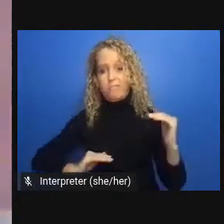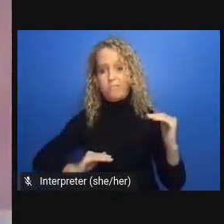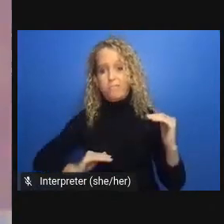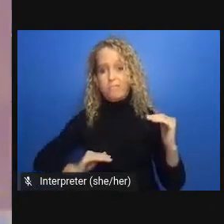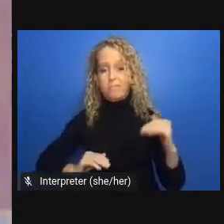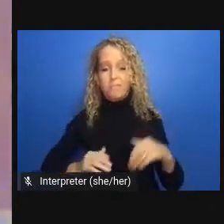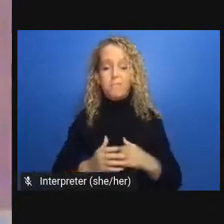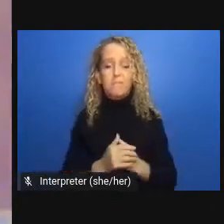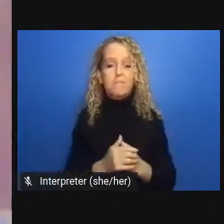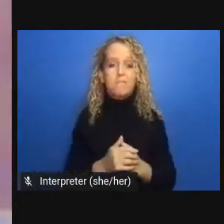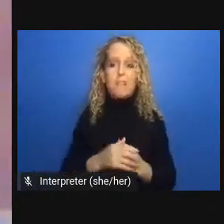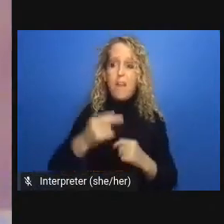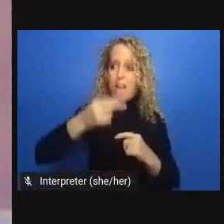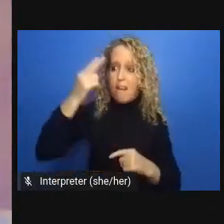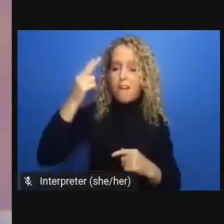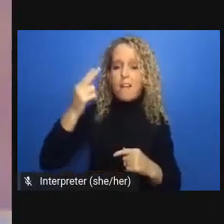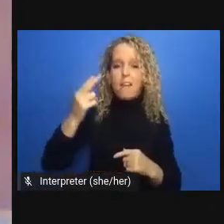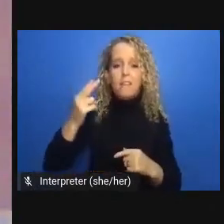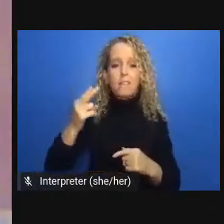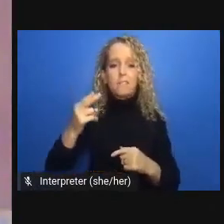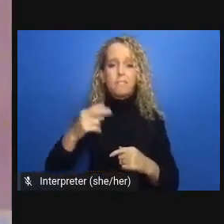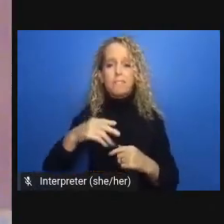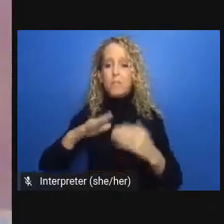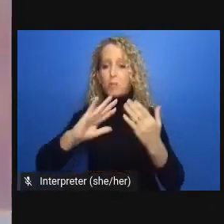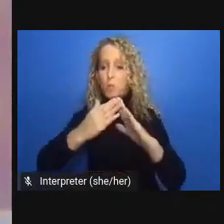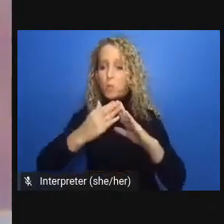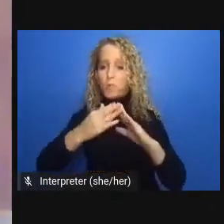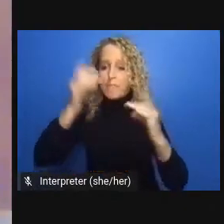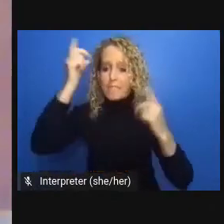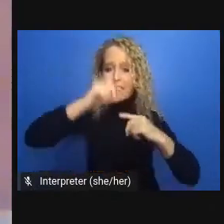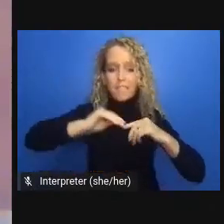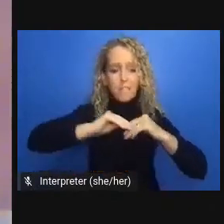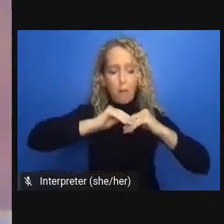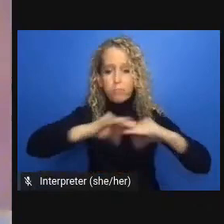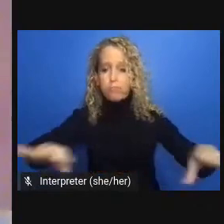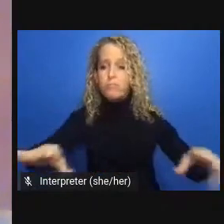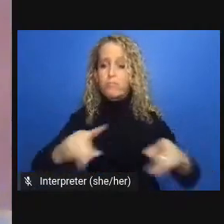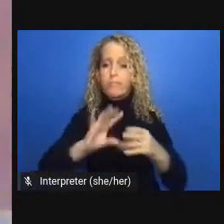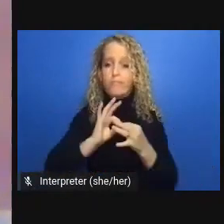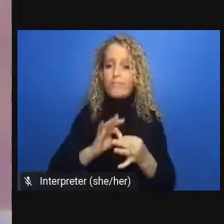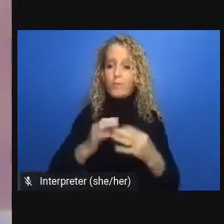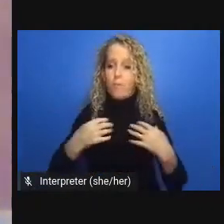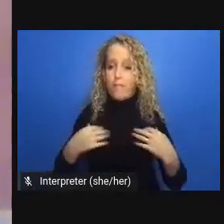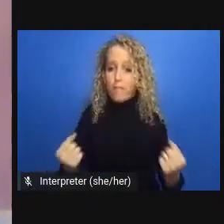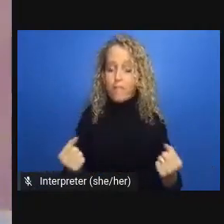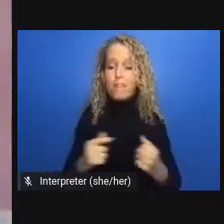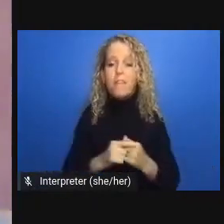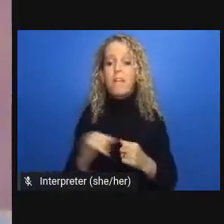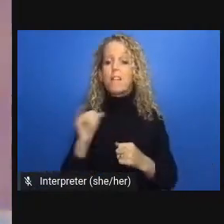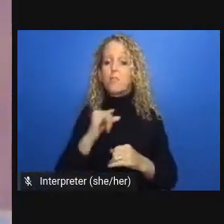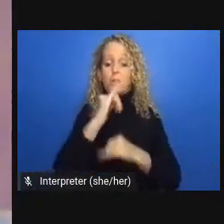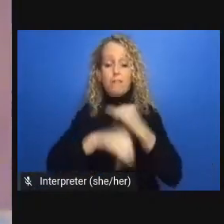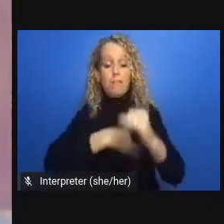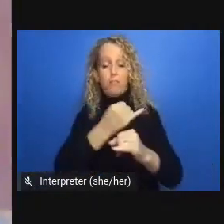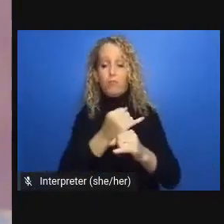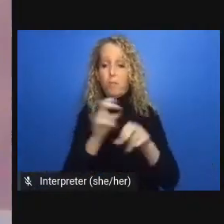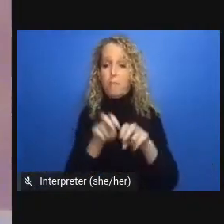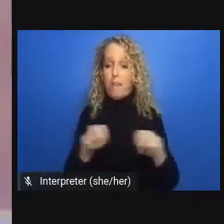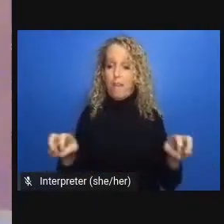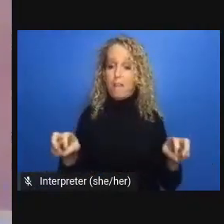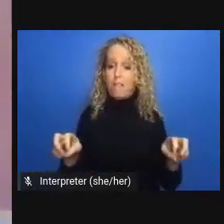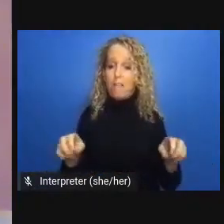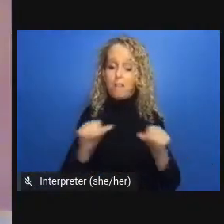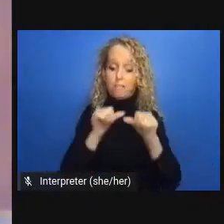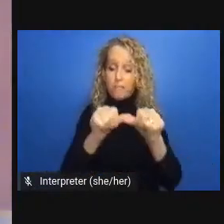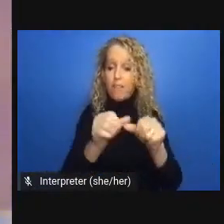of non-communicable diseases arising from many determinants of health. And according to the International Panel of Experts on Sustainable